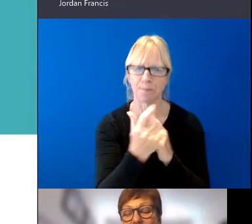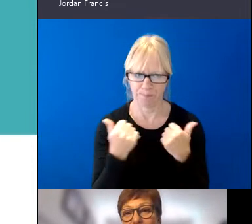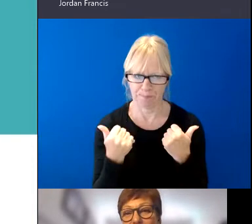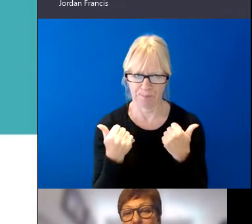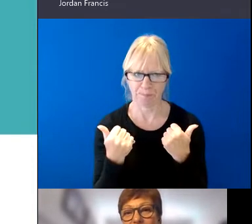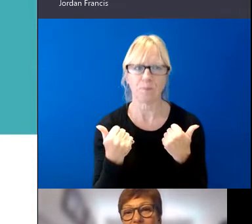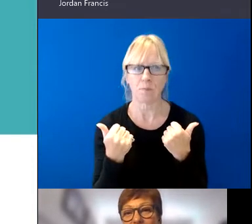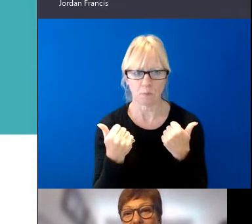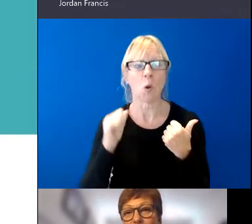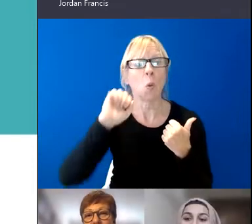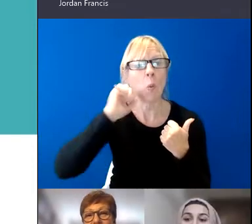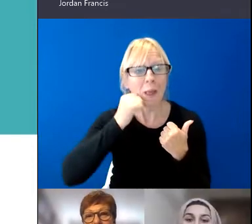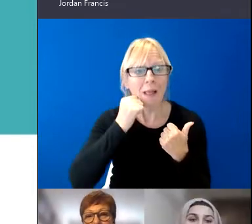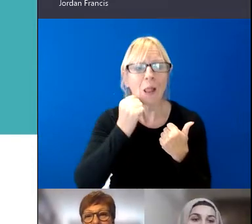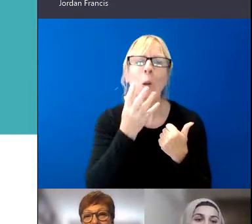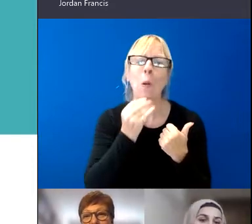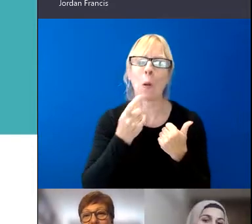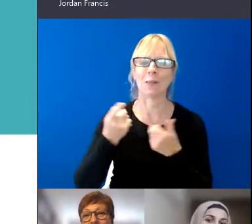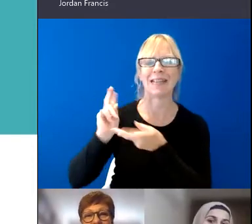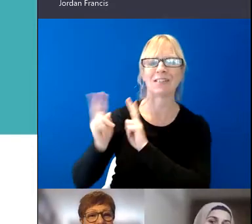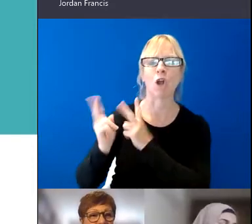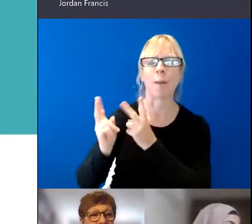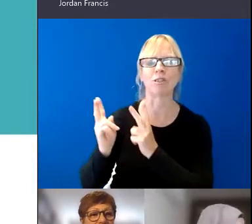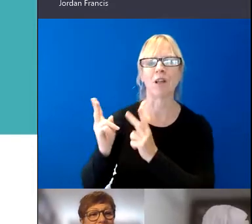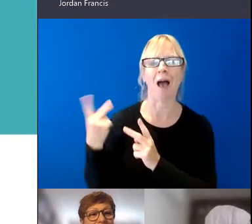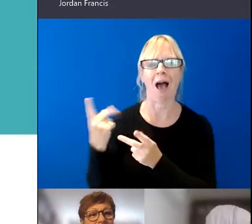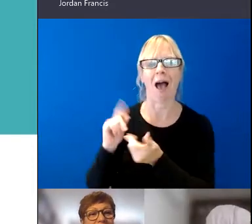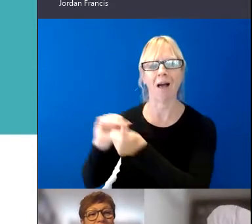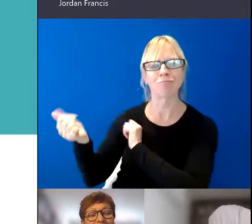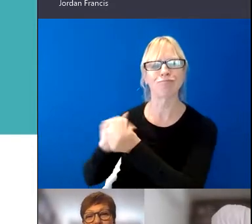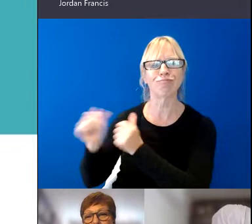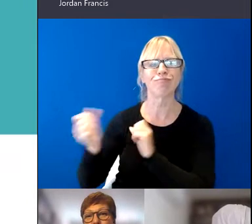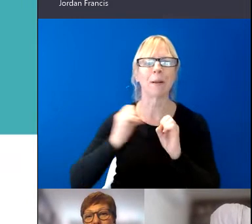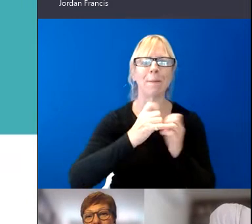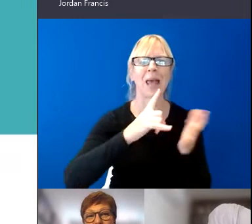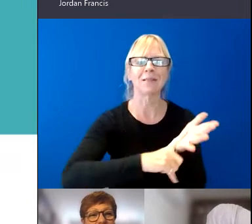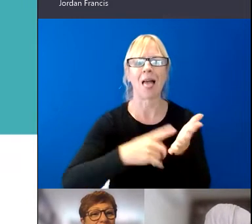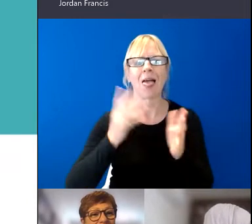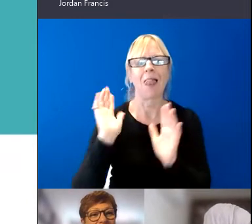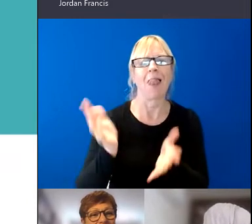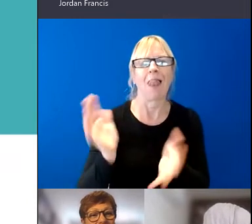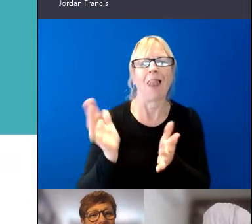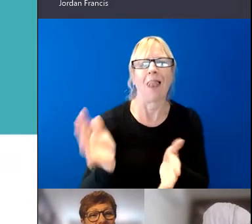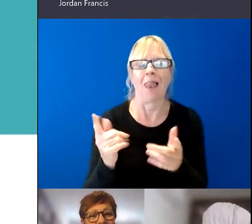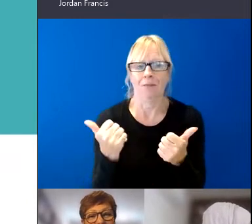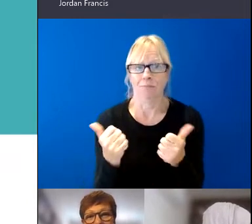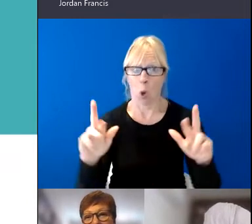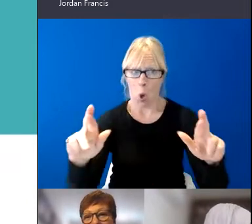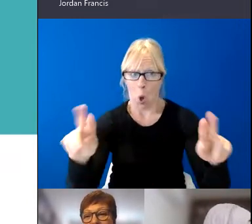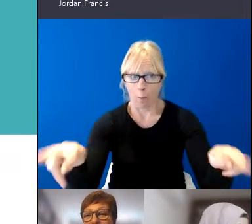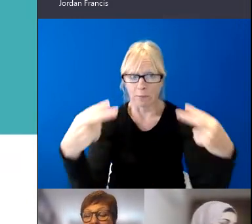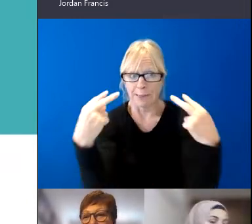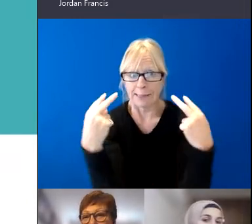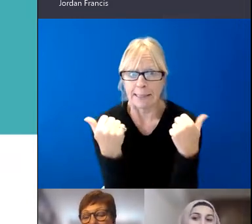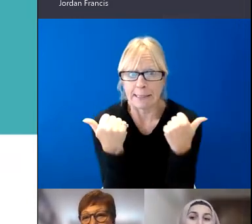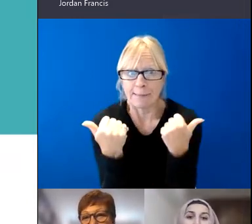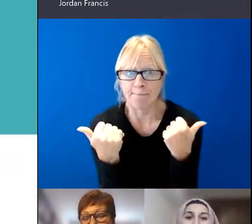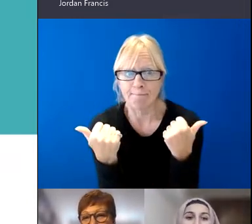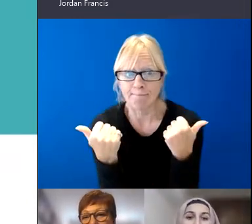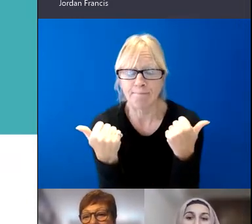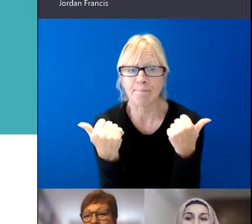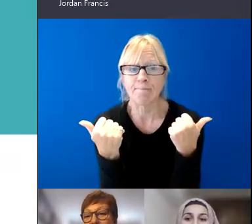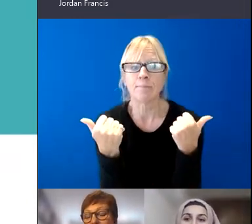see, using a British Sign Language interpreter for this session today. I'm hoping that everybody can see her there.